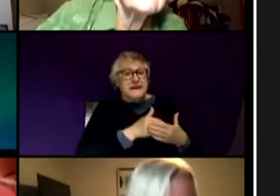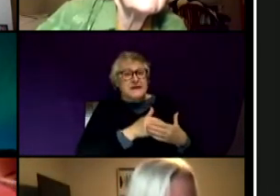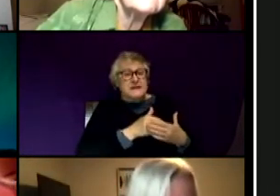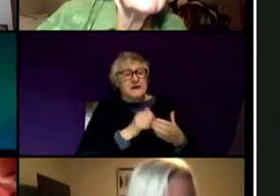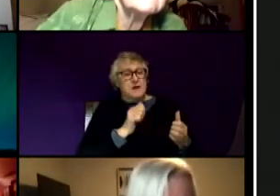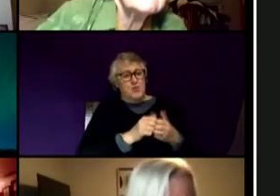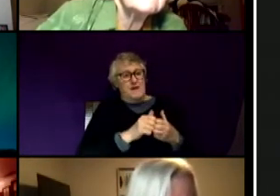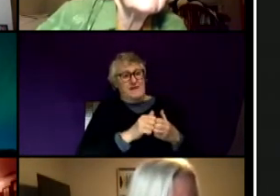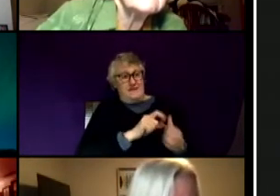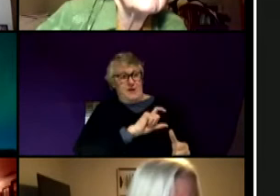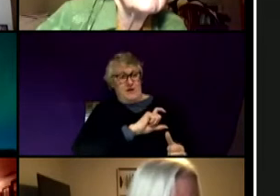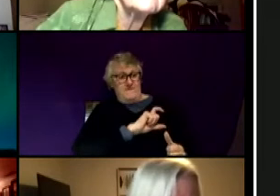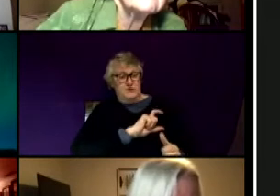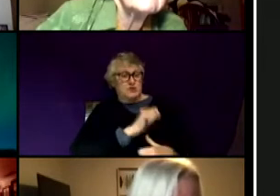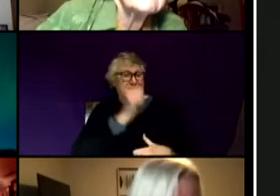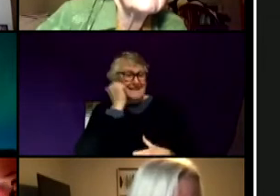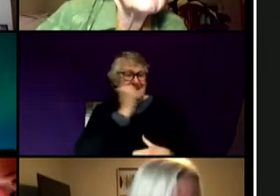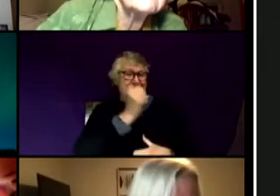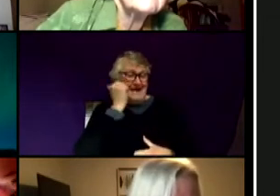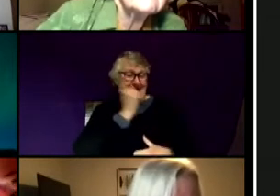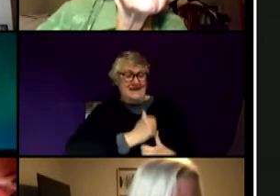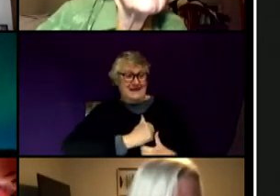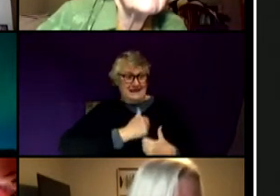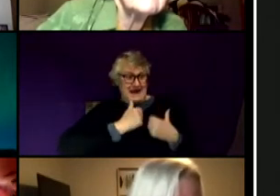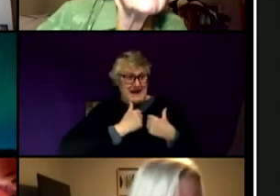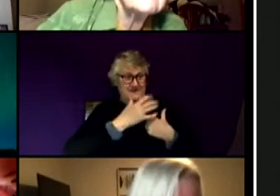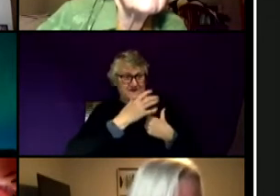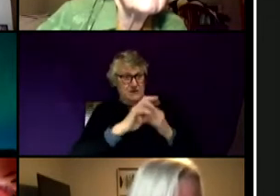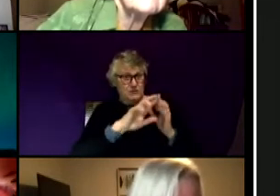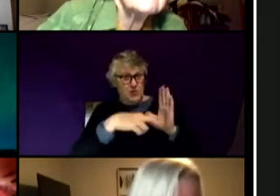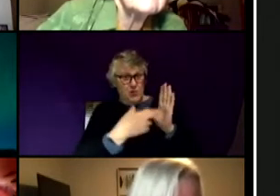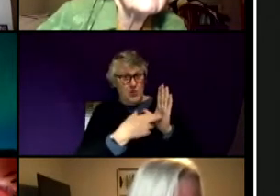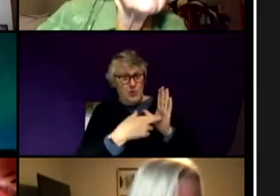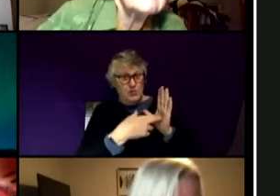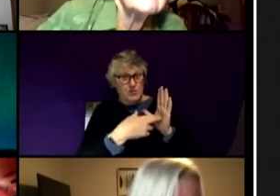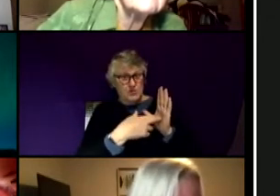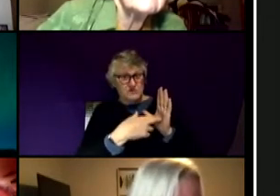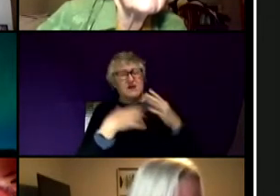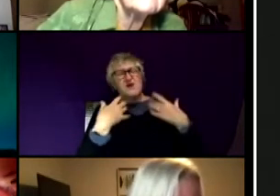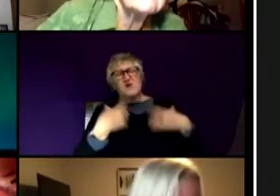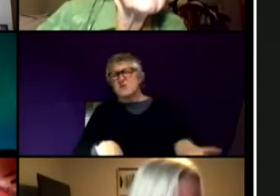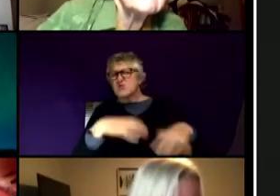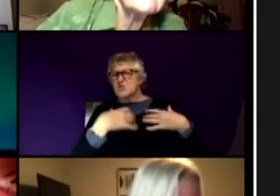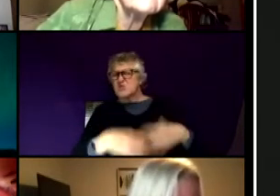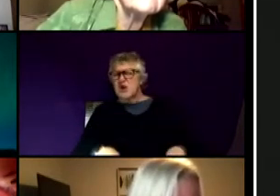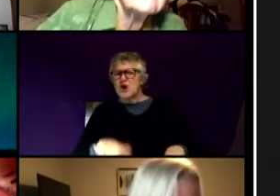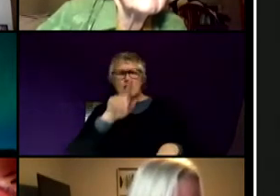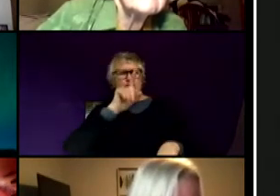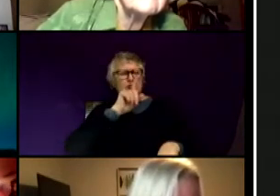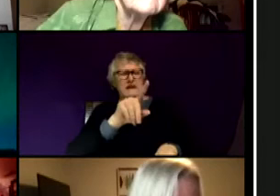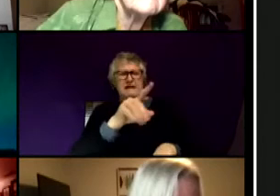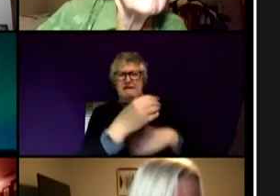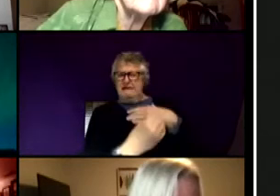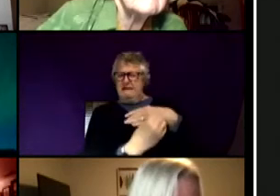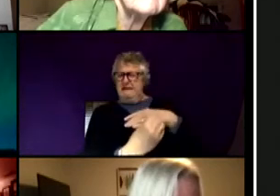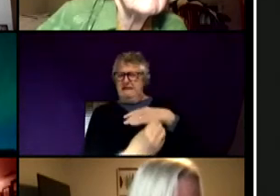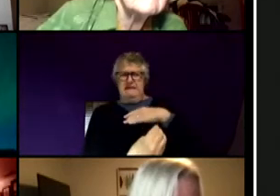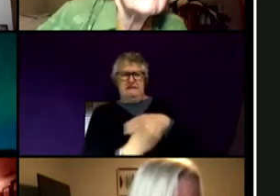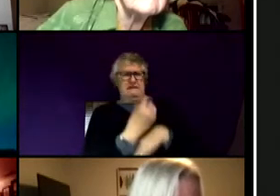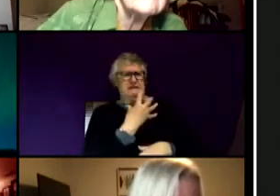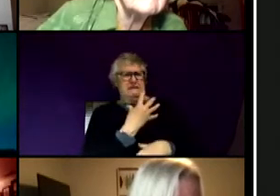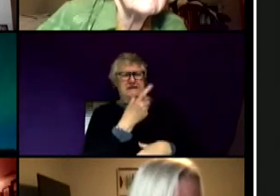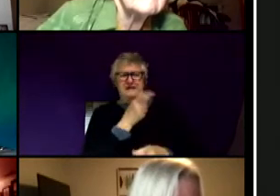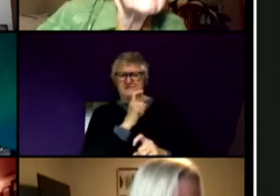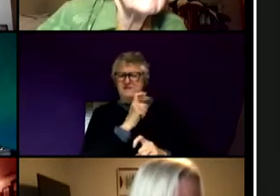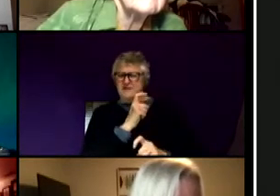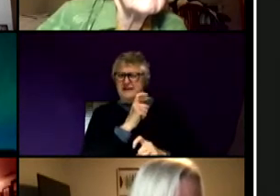has really helped given me an insight into how things are actually operating. And